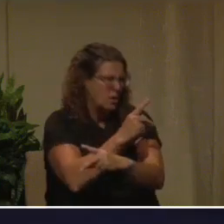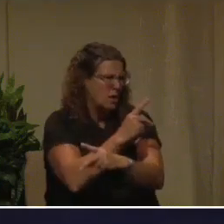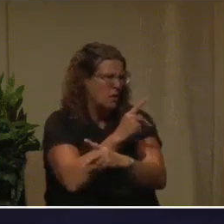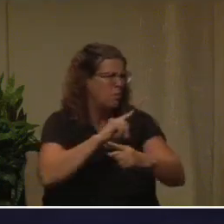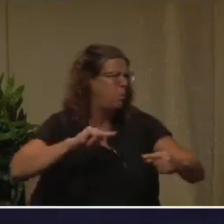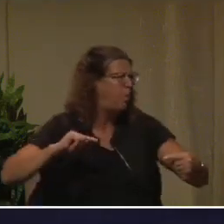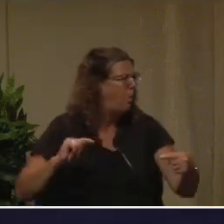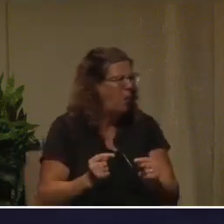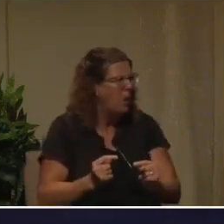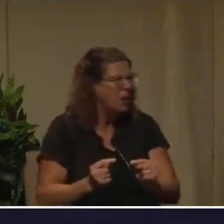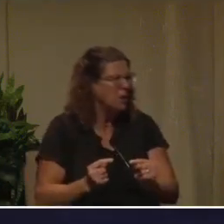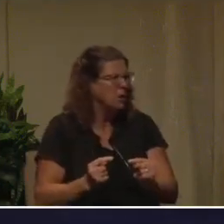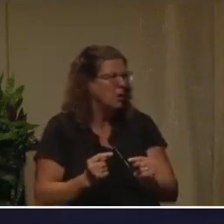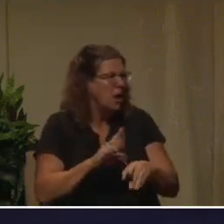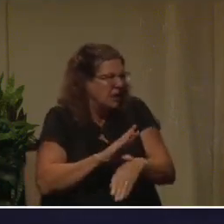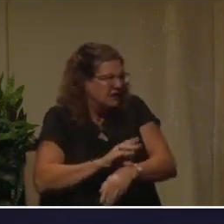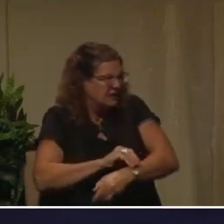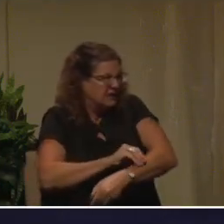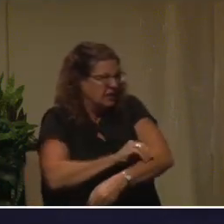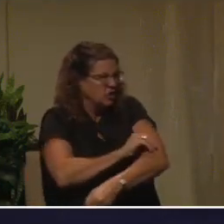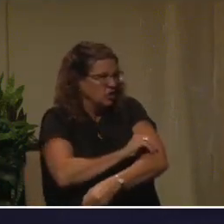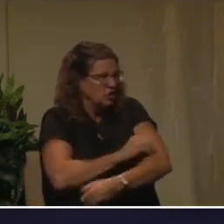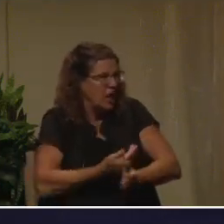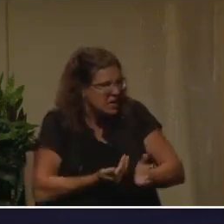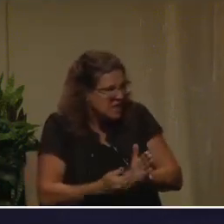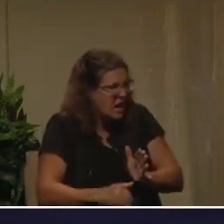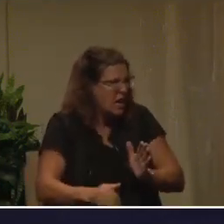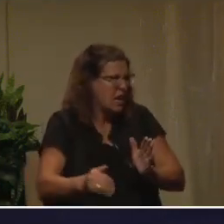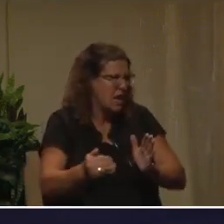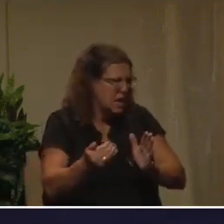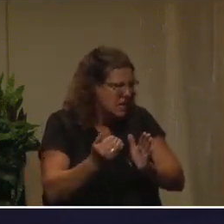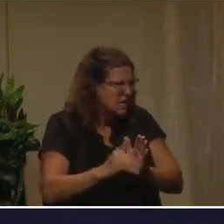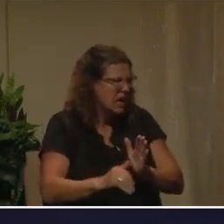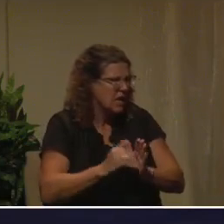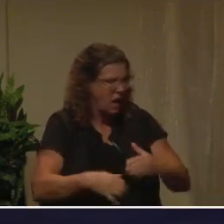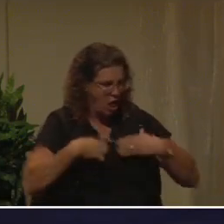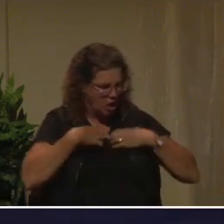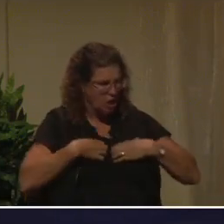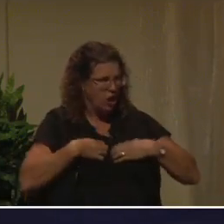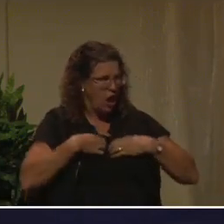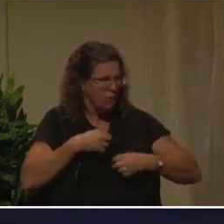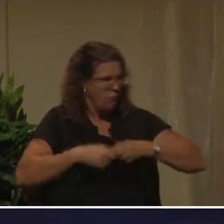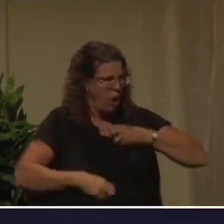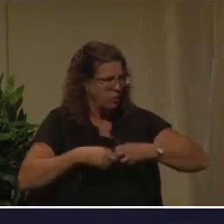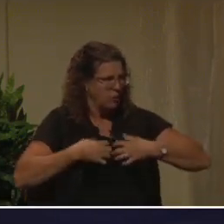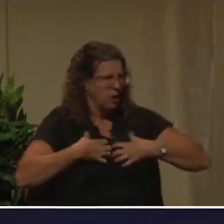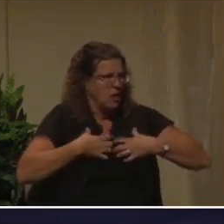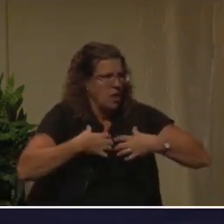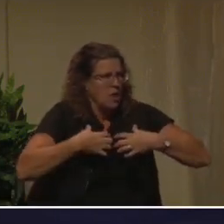She's had recurring cancers. She's had lung problems.